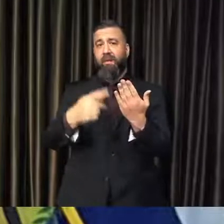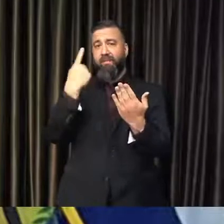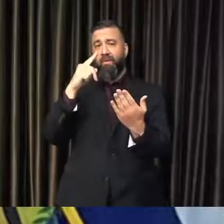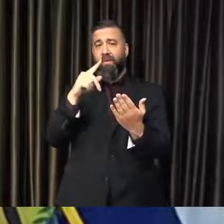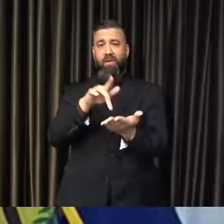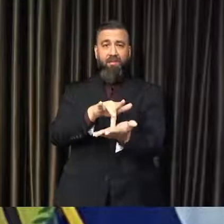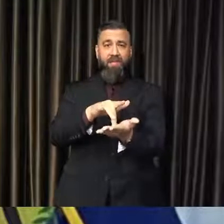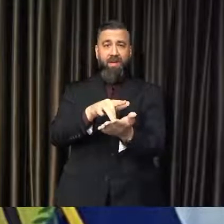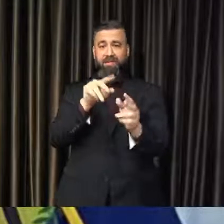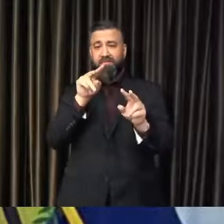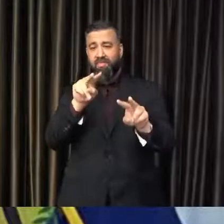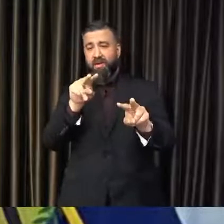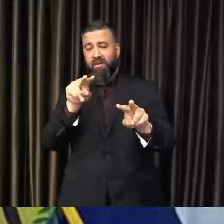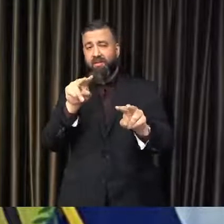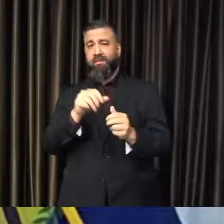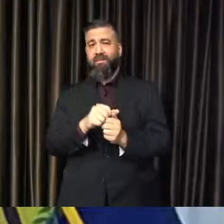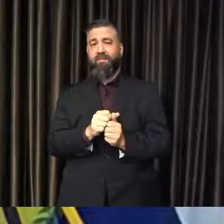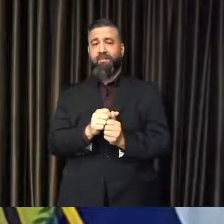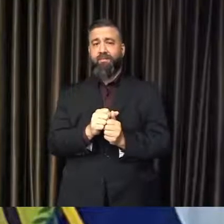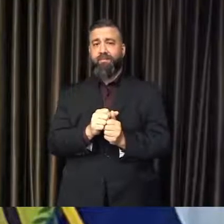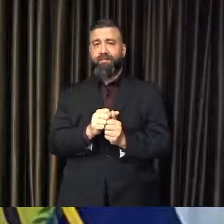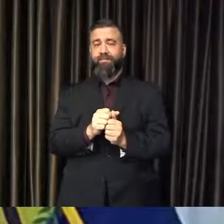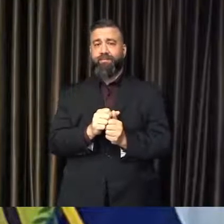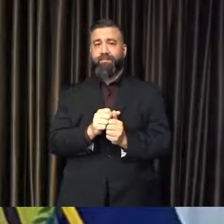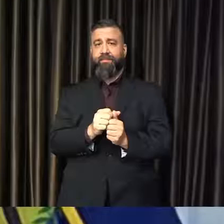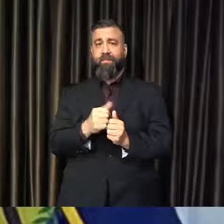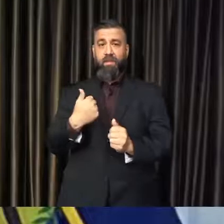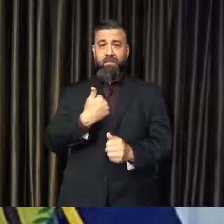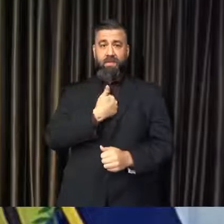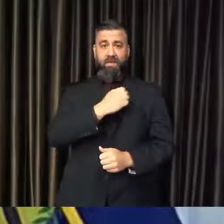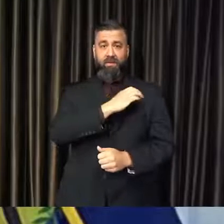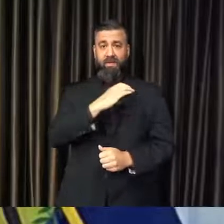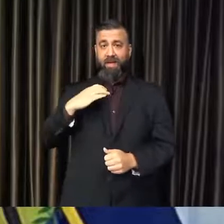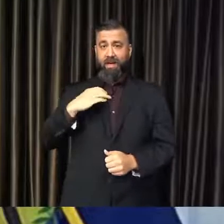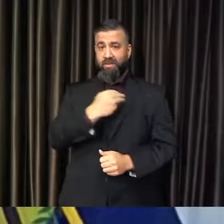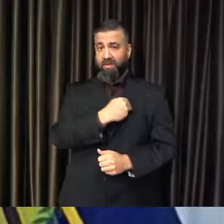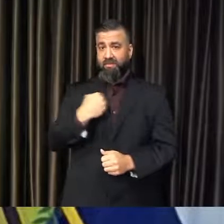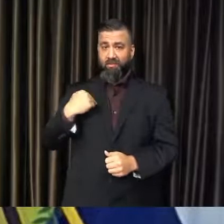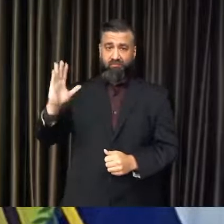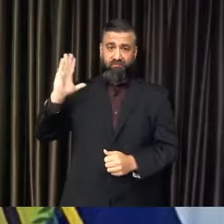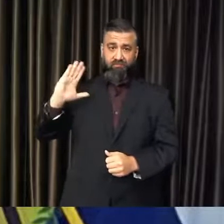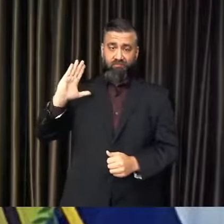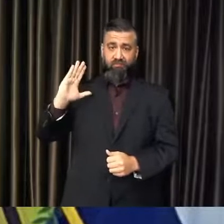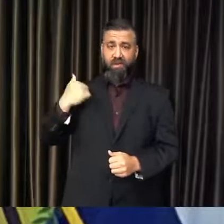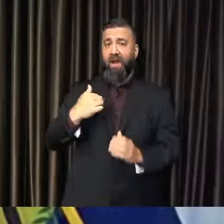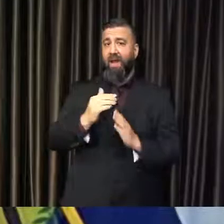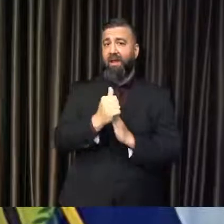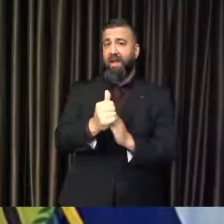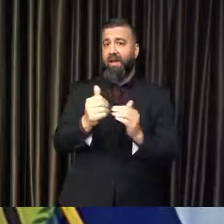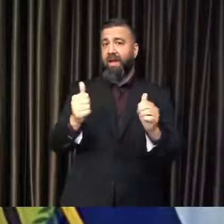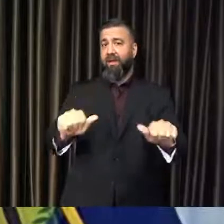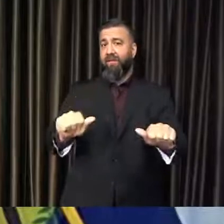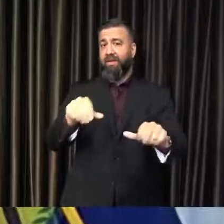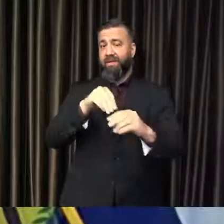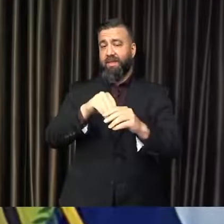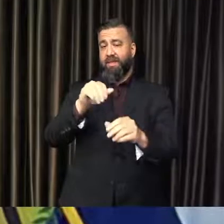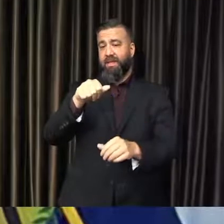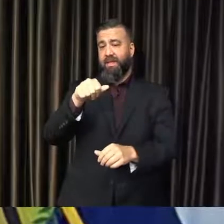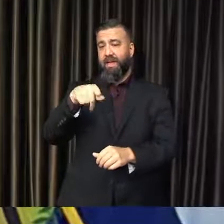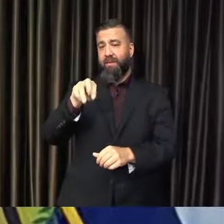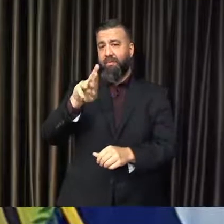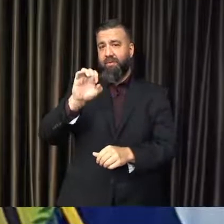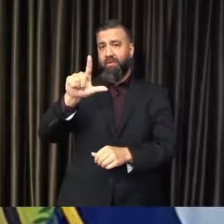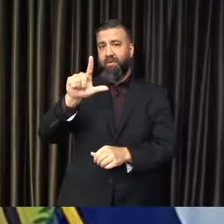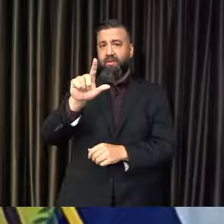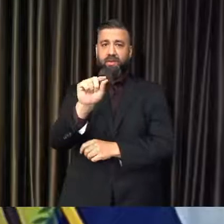has been a long time coming. As a county council member, I successfully led the efforts in April of 2017 to begin the county's